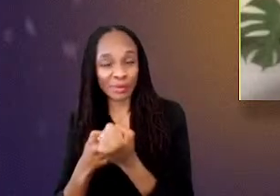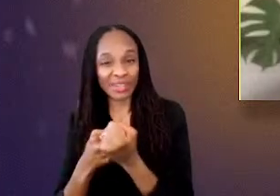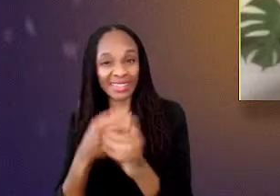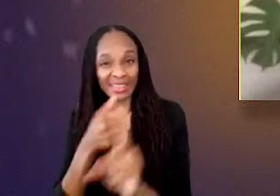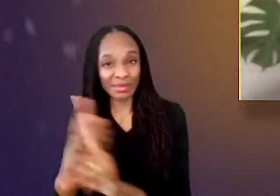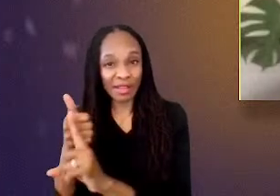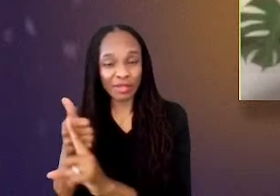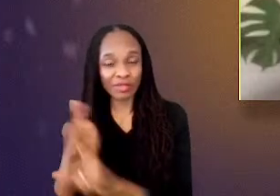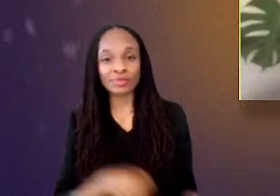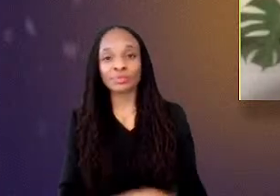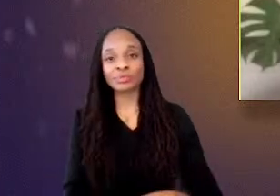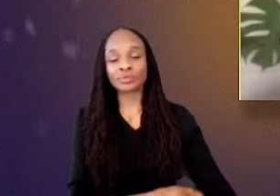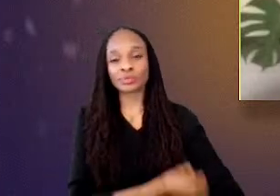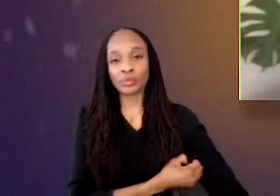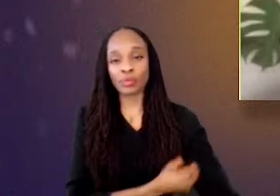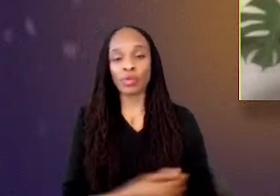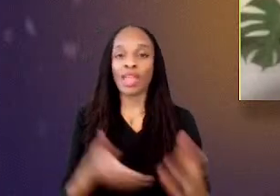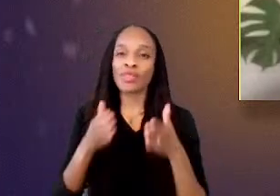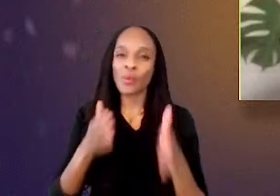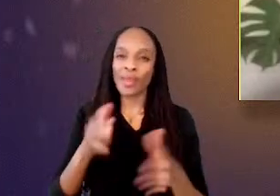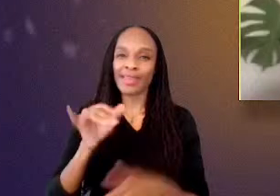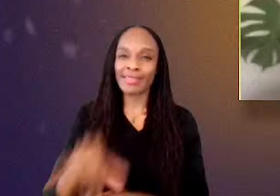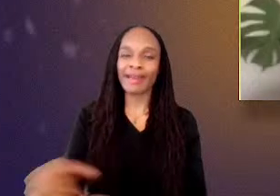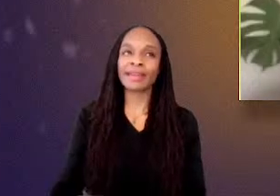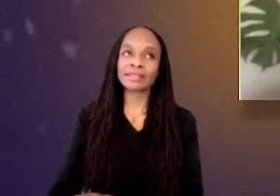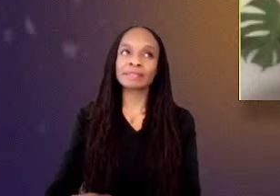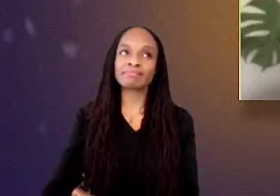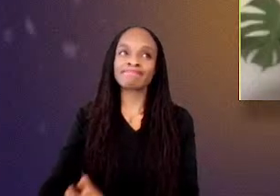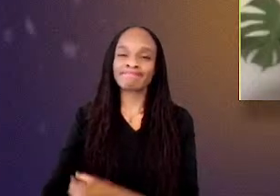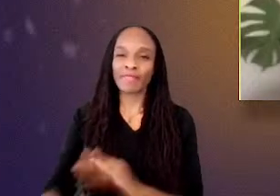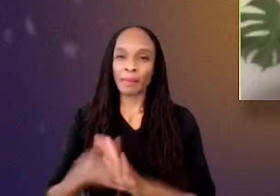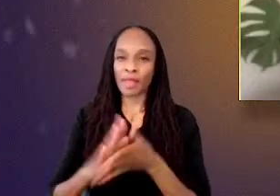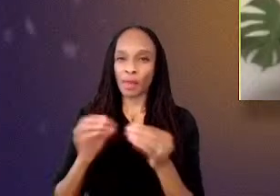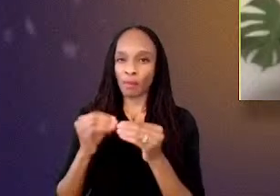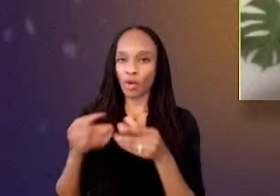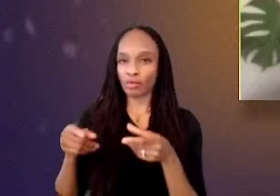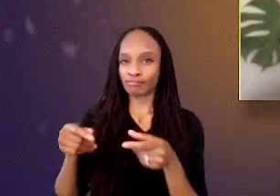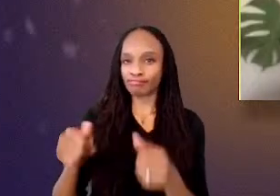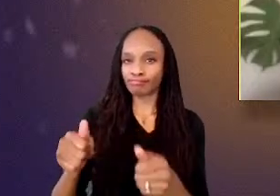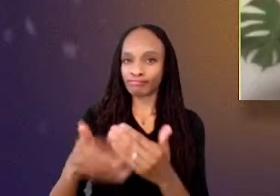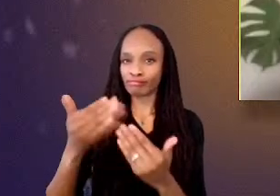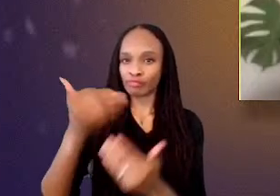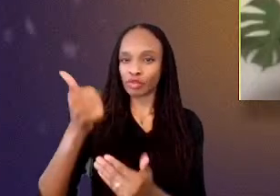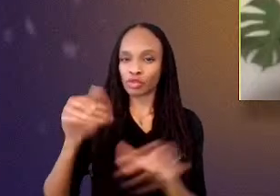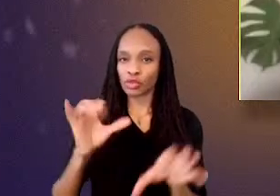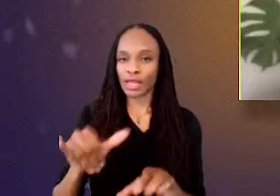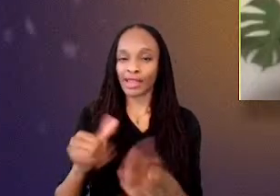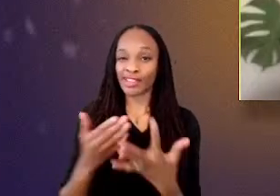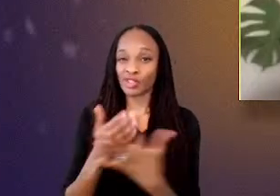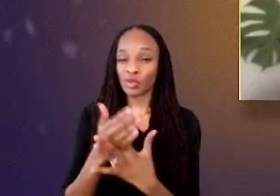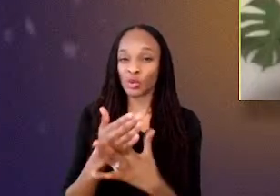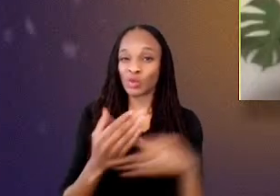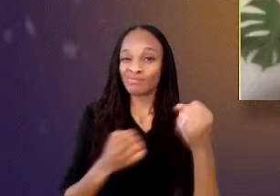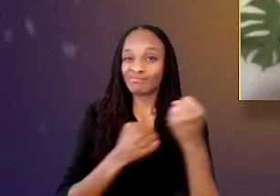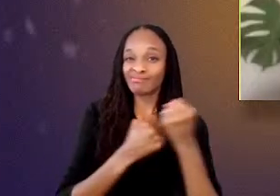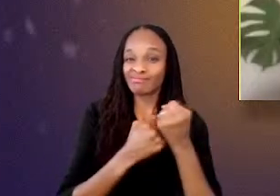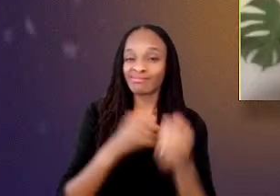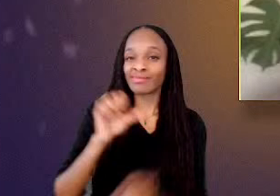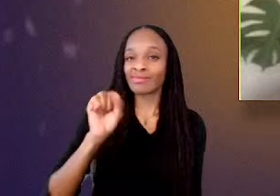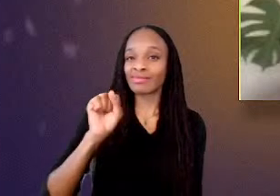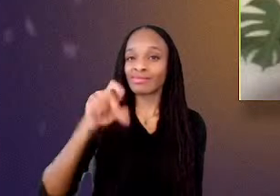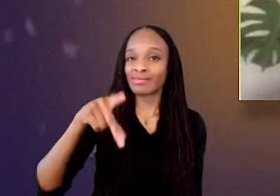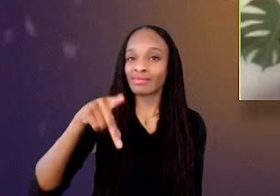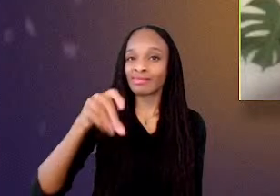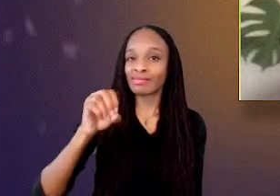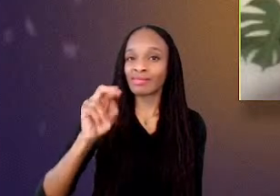the way that has become, I think, more efficient to do it is to do it through sponsorship, right? And to do it